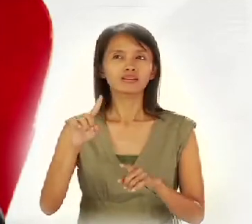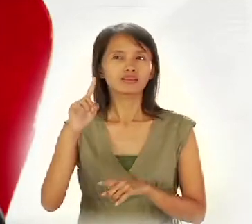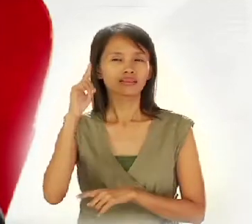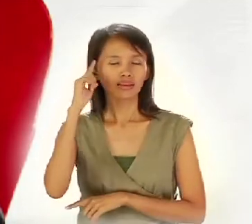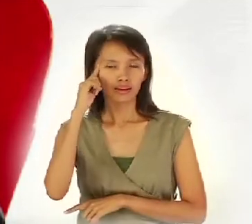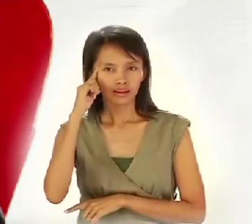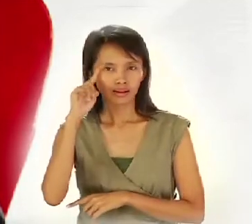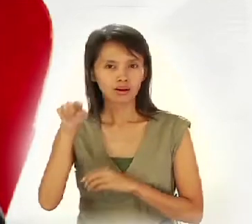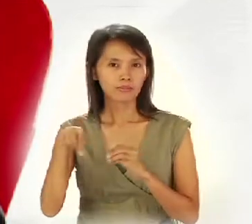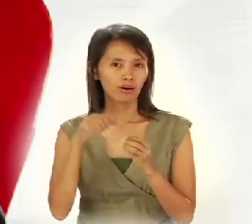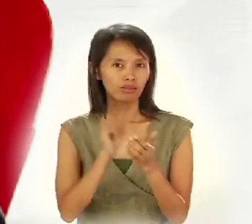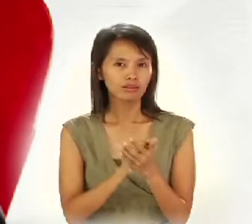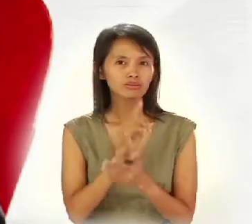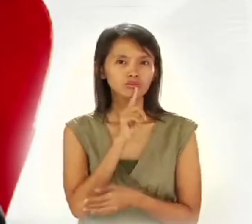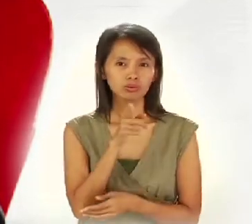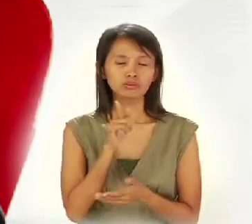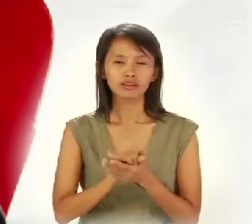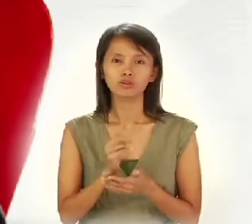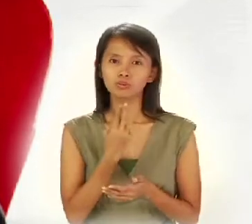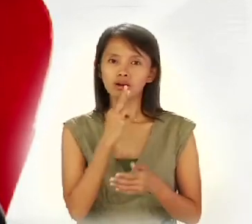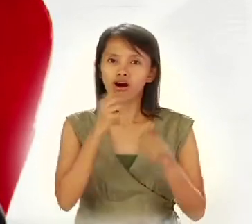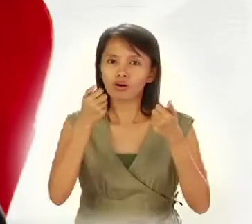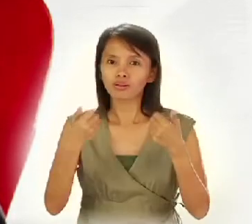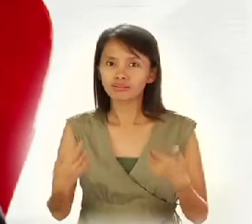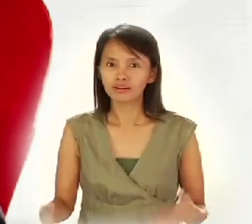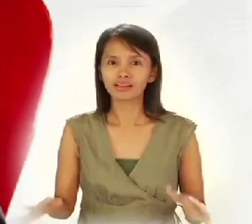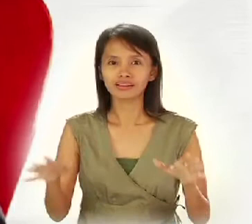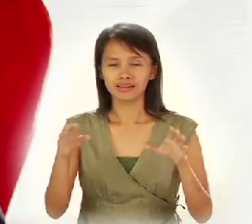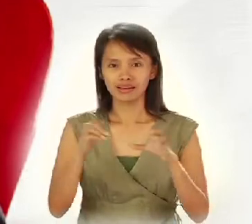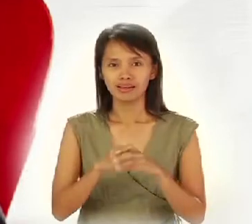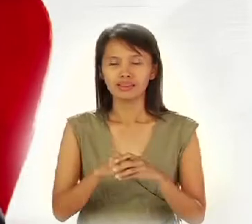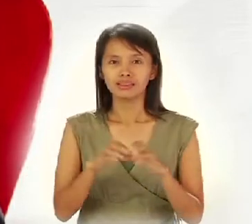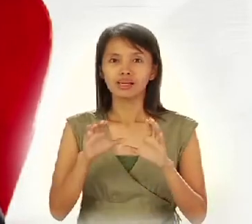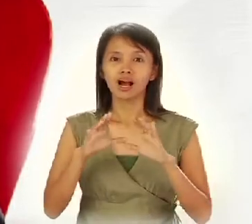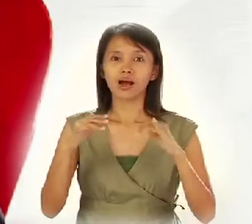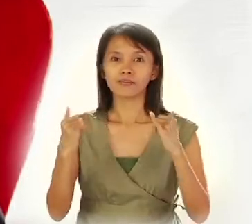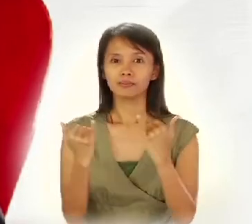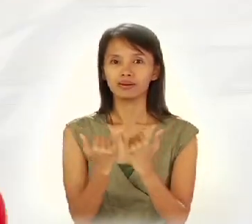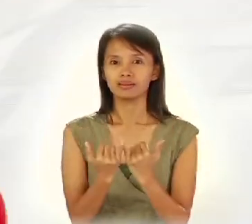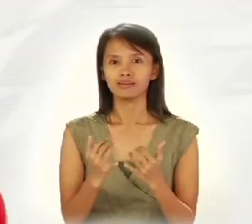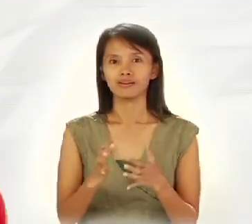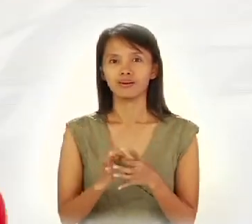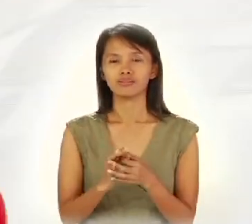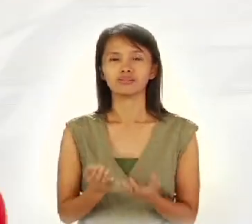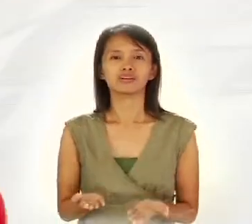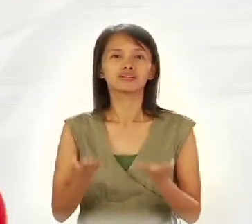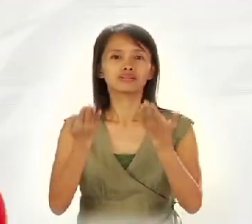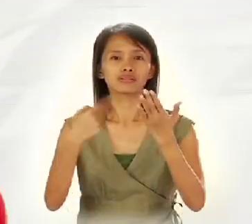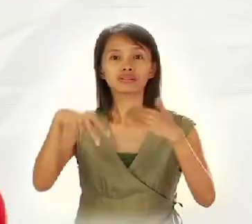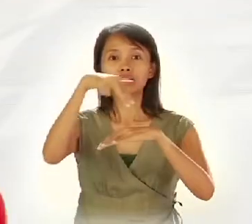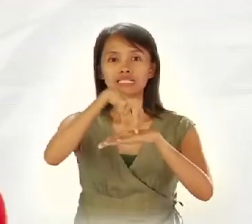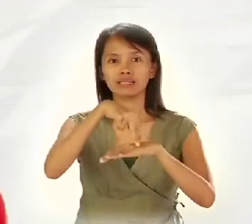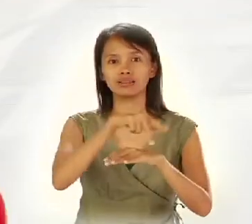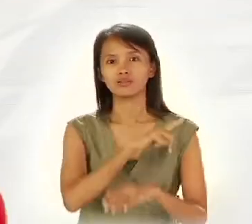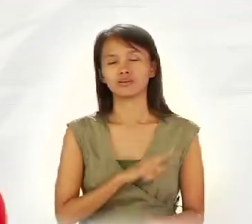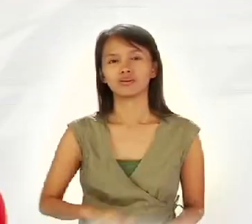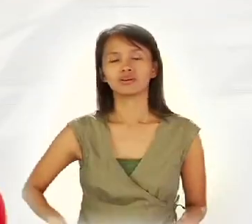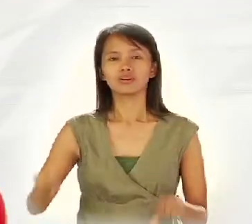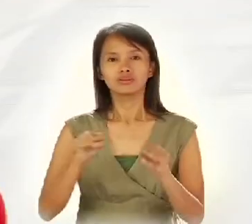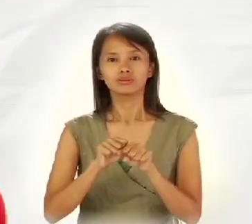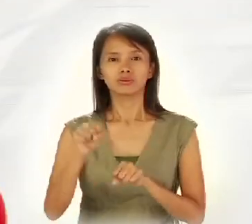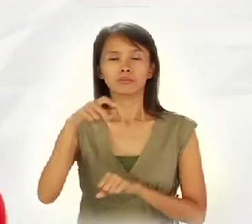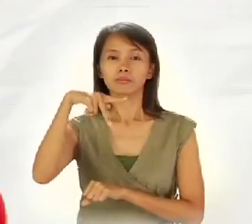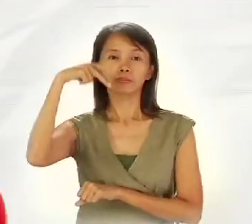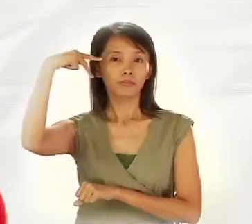truth, that we are already in the company of the risen Lord. And so St. Paul is able to tell